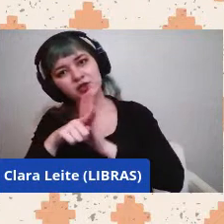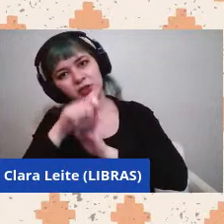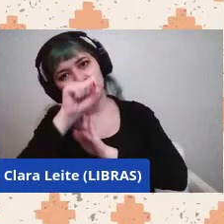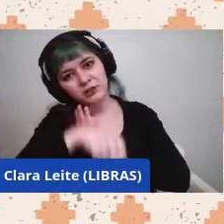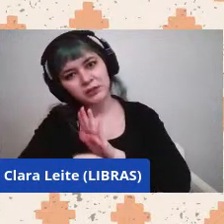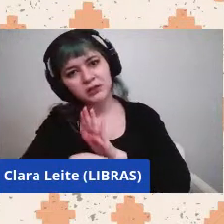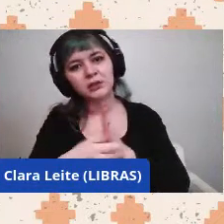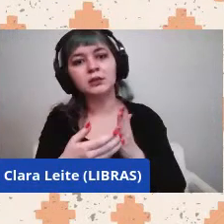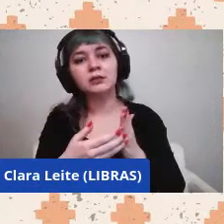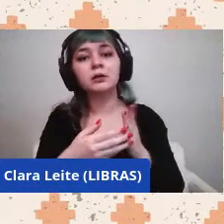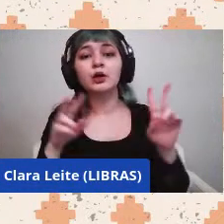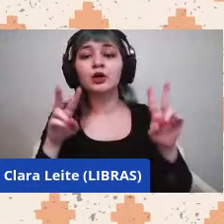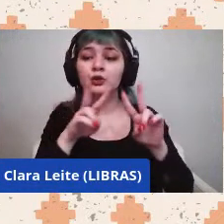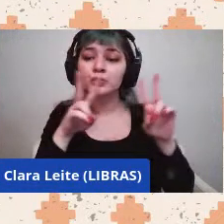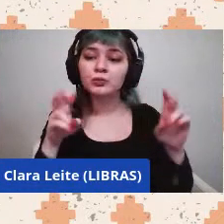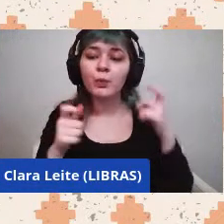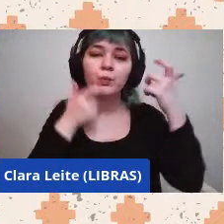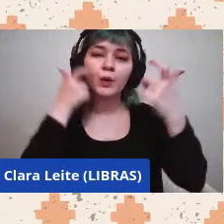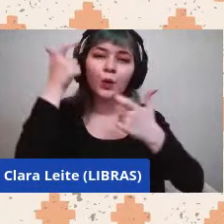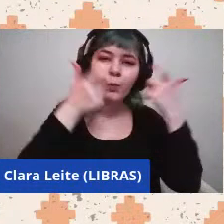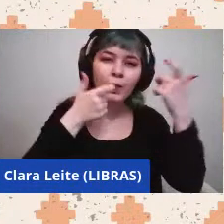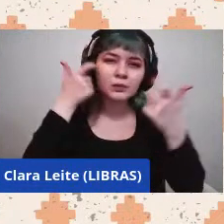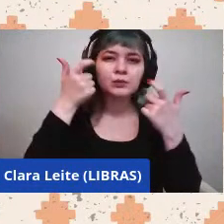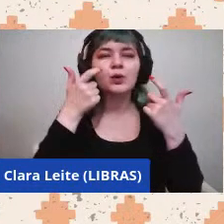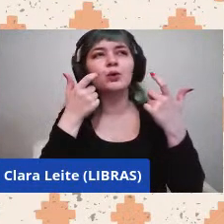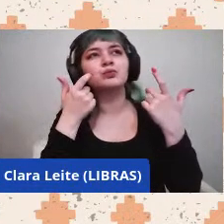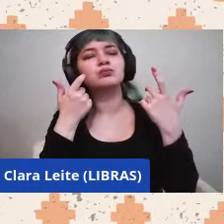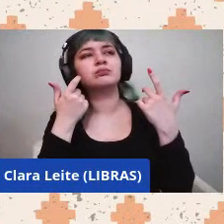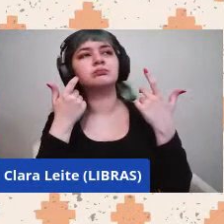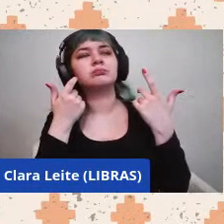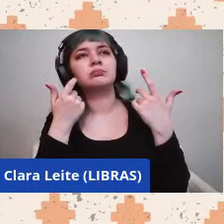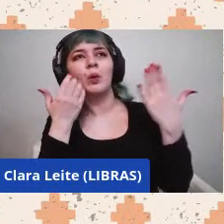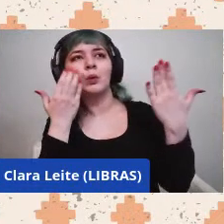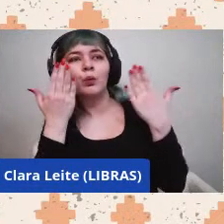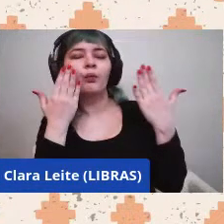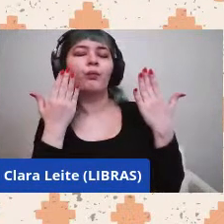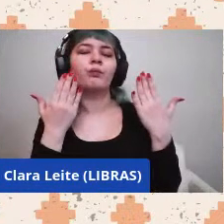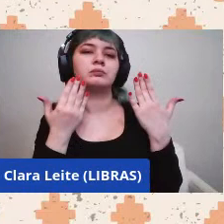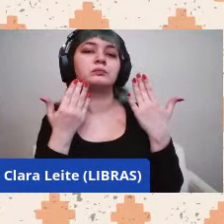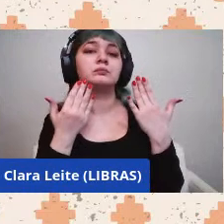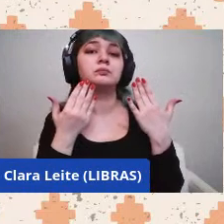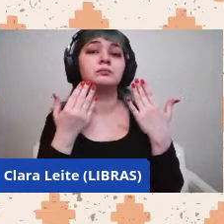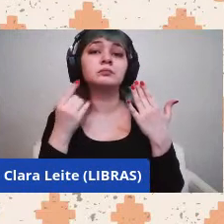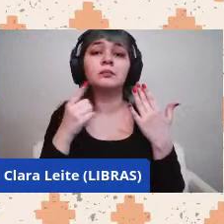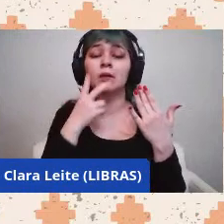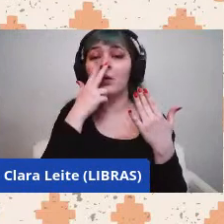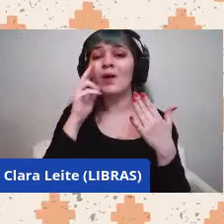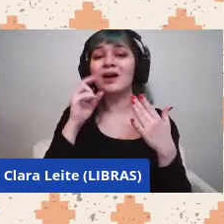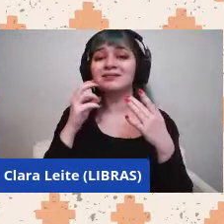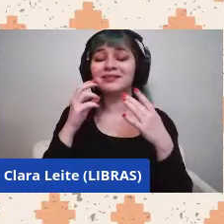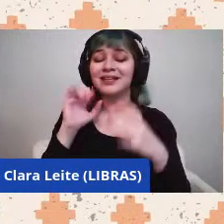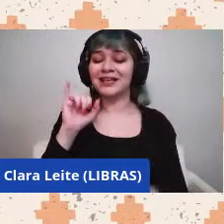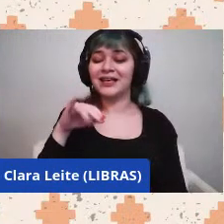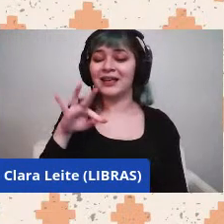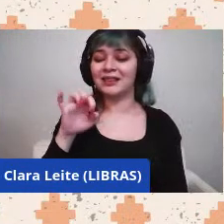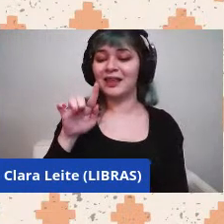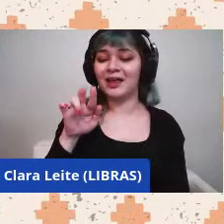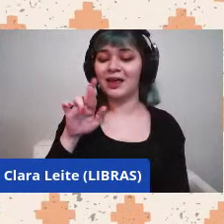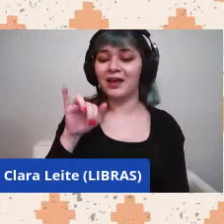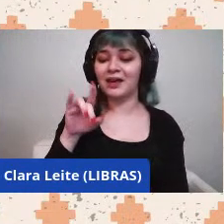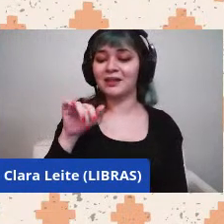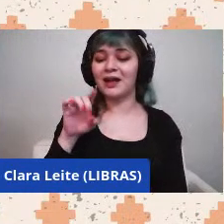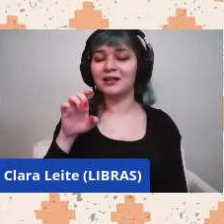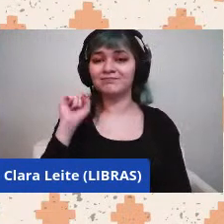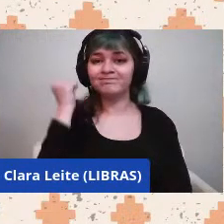lodging complaints or concerns. Other areas like research integrity have their analog